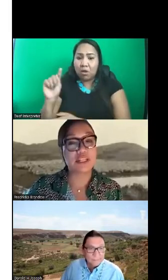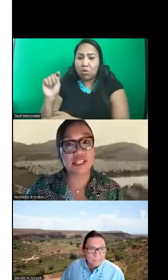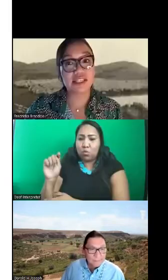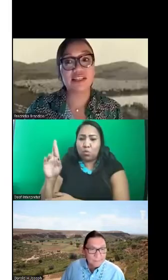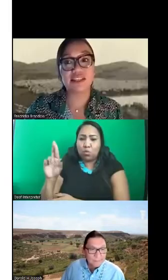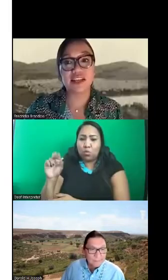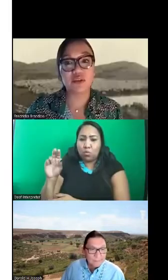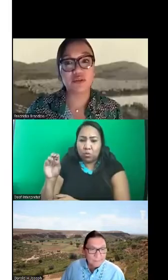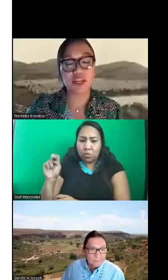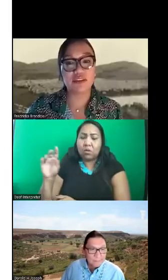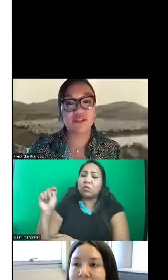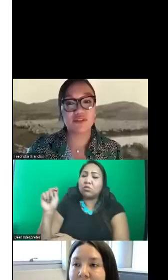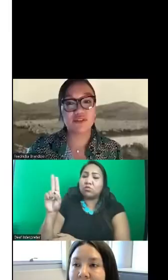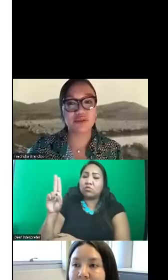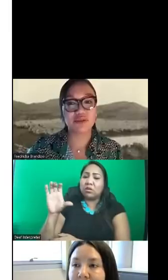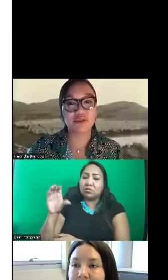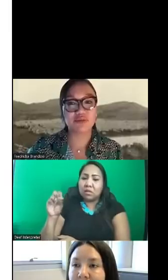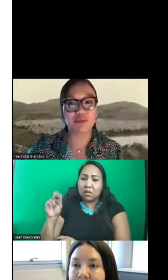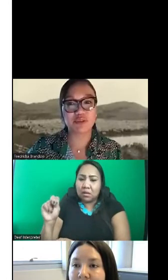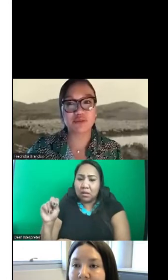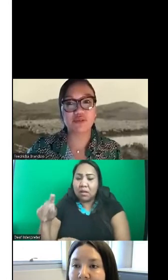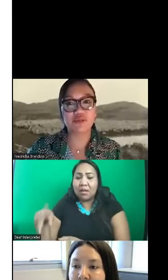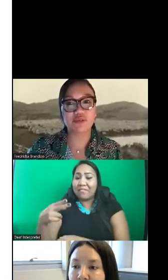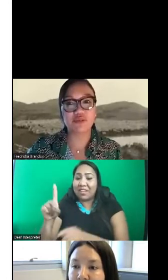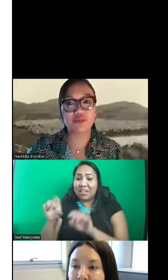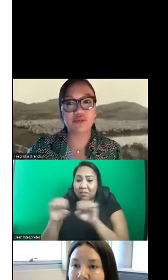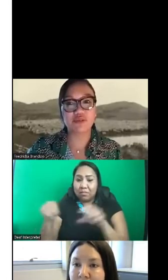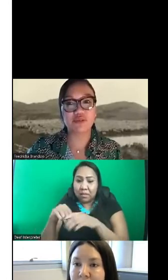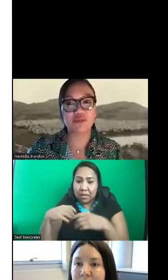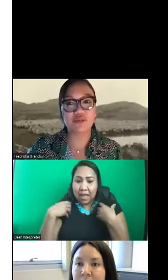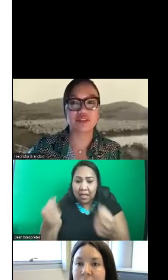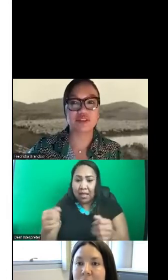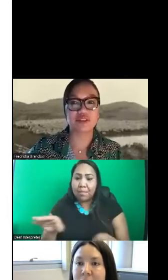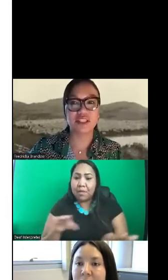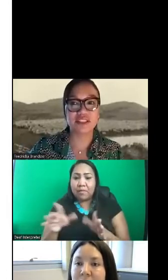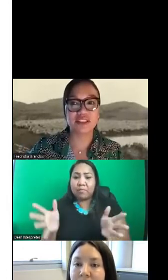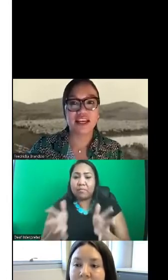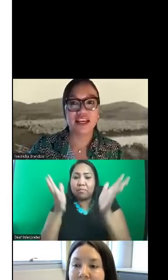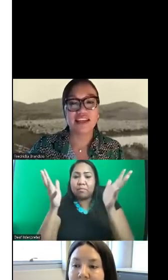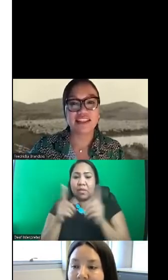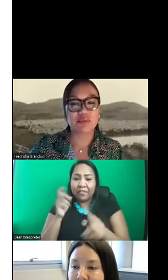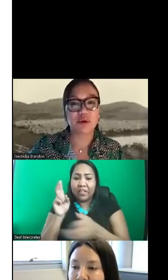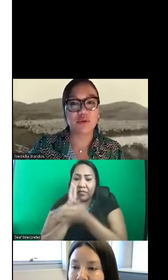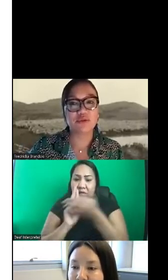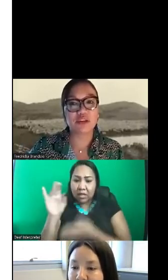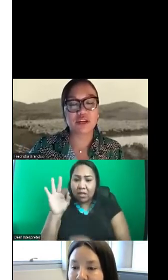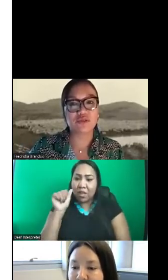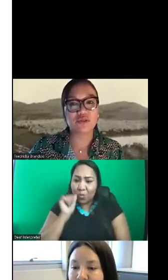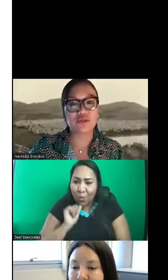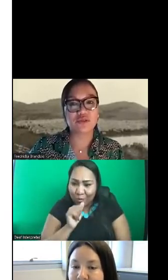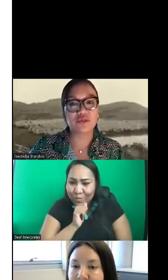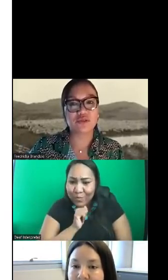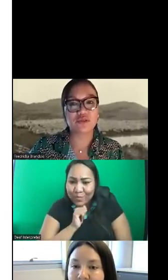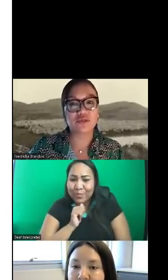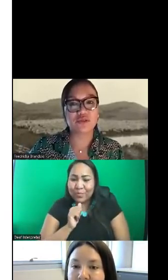PhD in health behavior and health promotion from the University of Arizona and is a postdoctoral scholar at